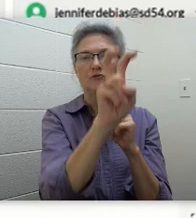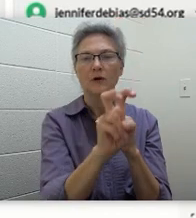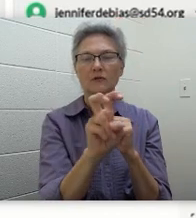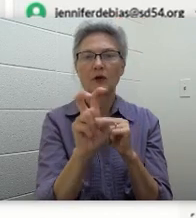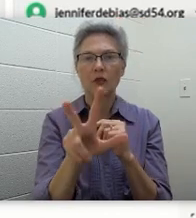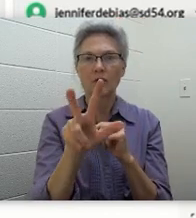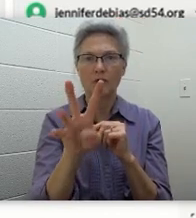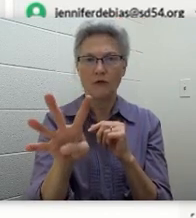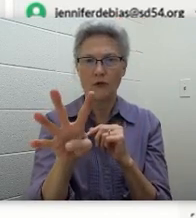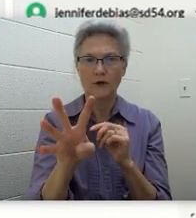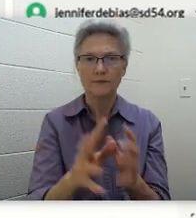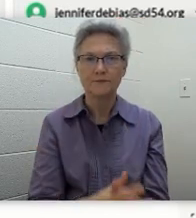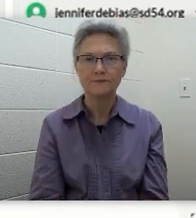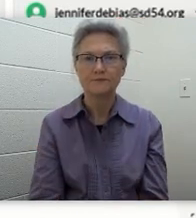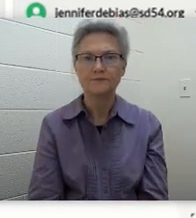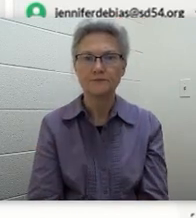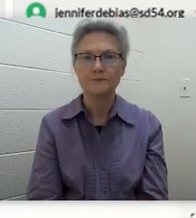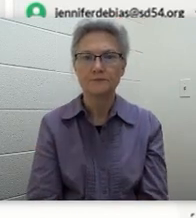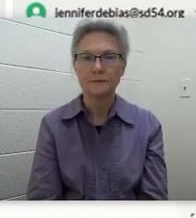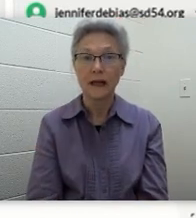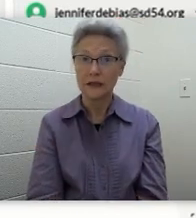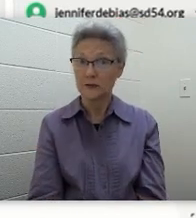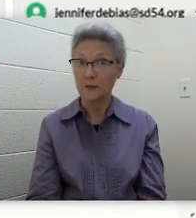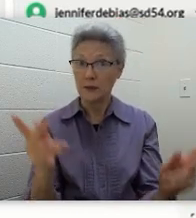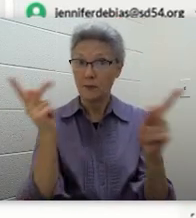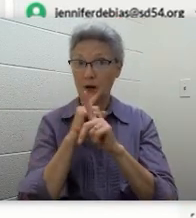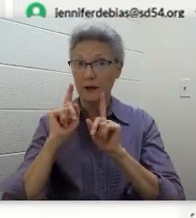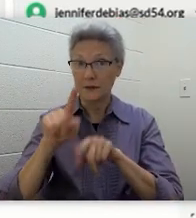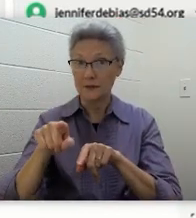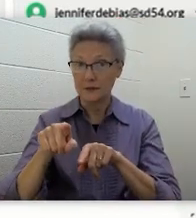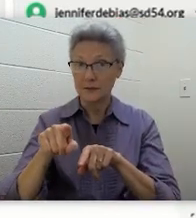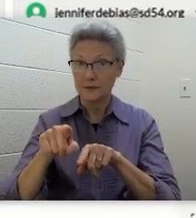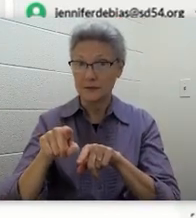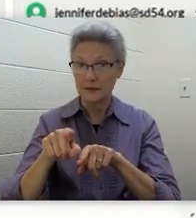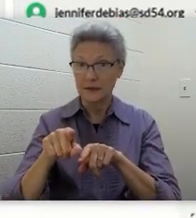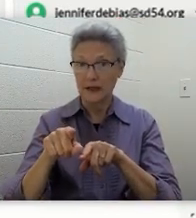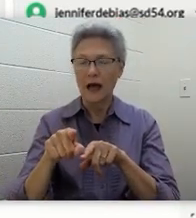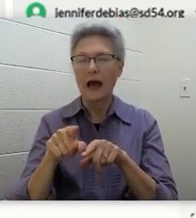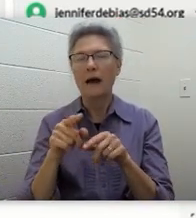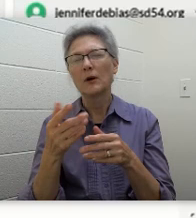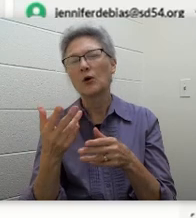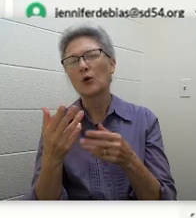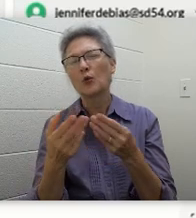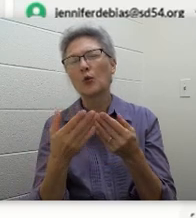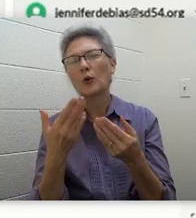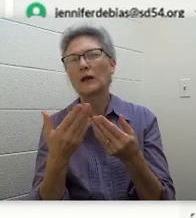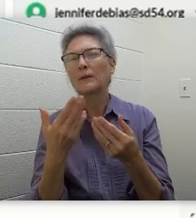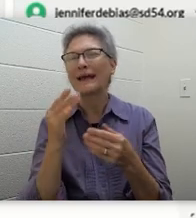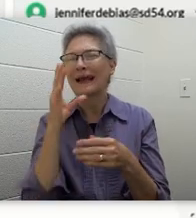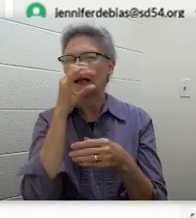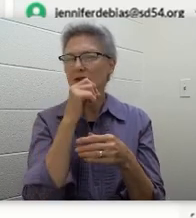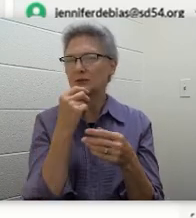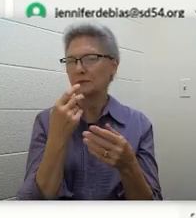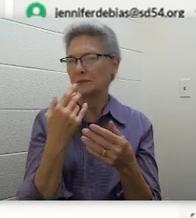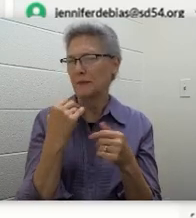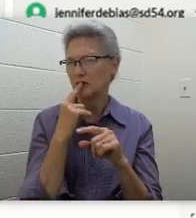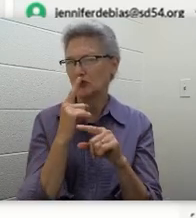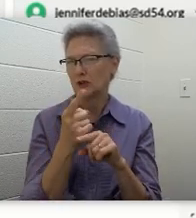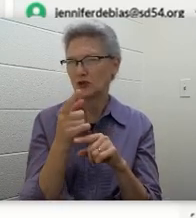have 234 as my product. I'm going to quickly make an estimate to make sure that that's a reasonable